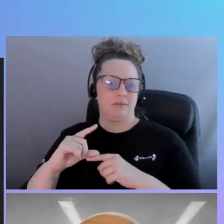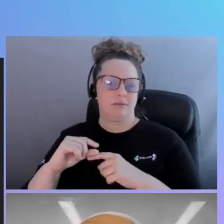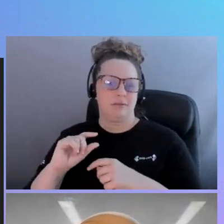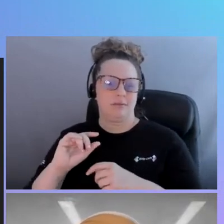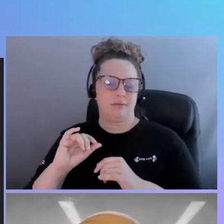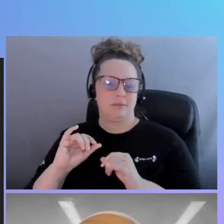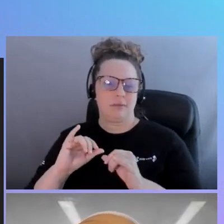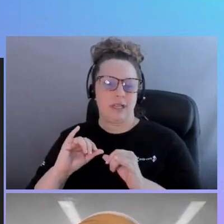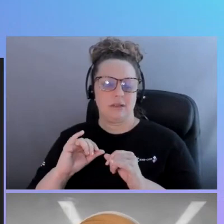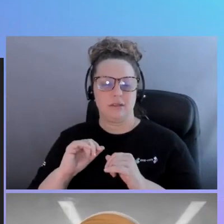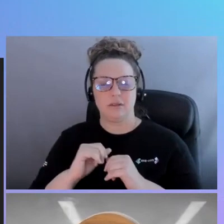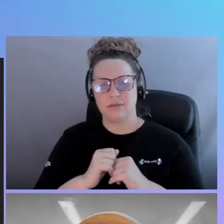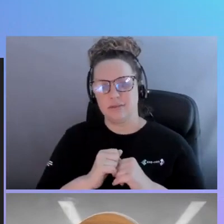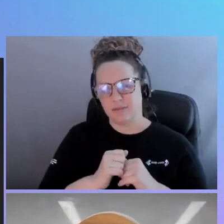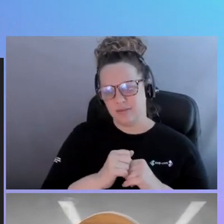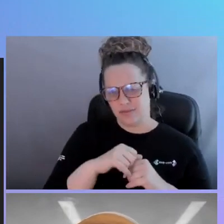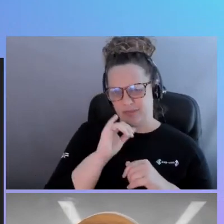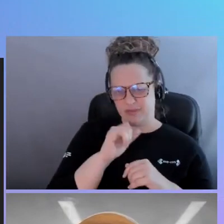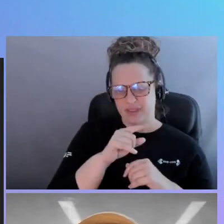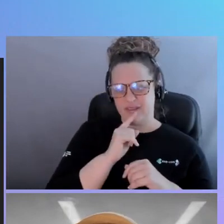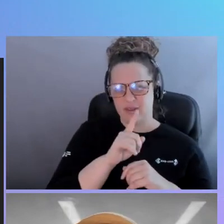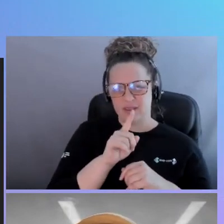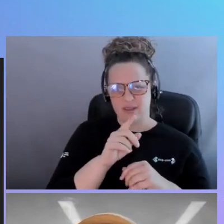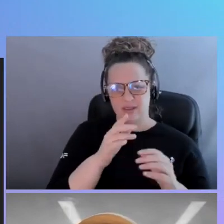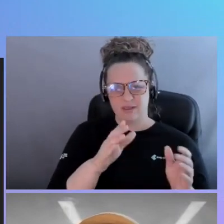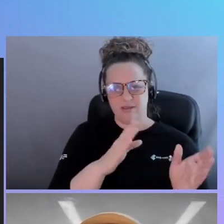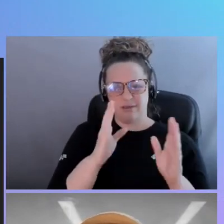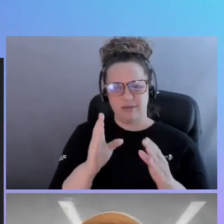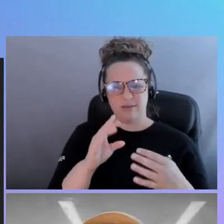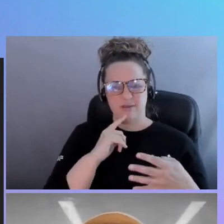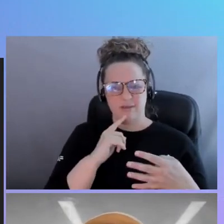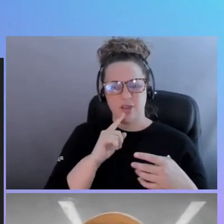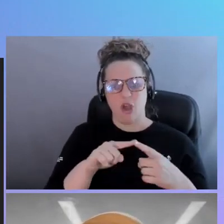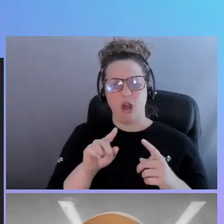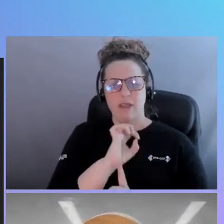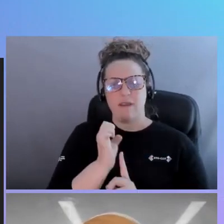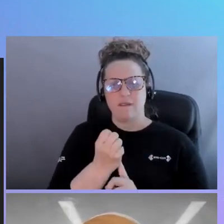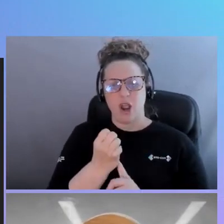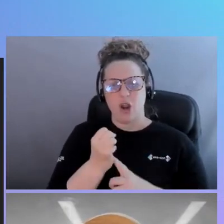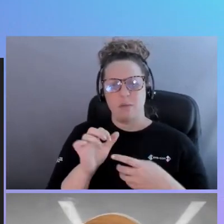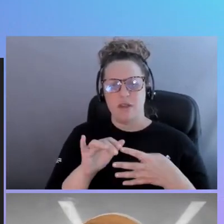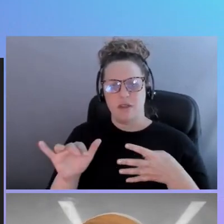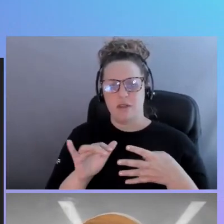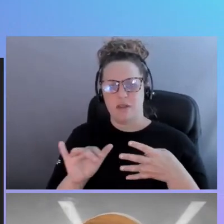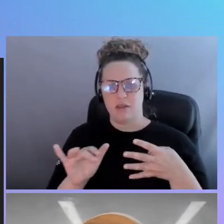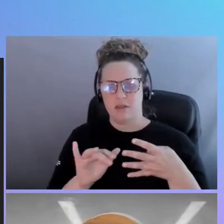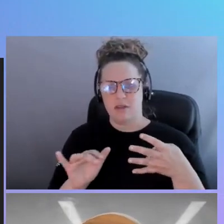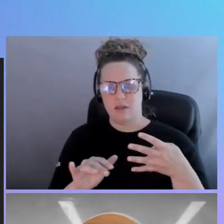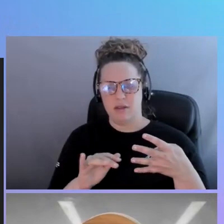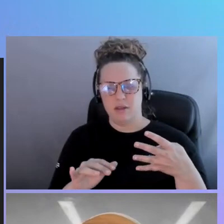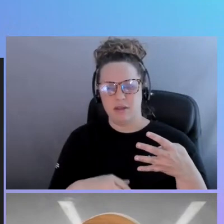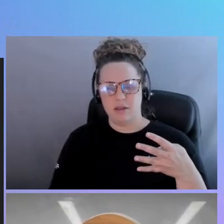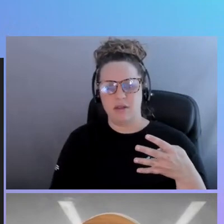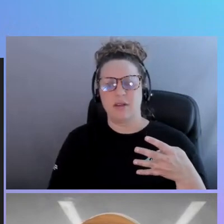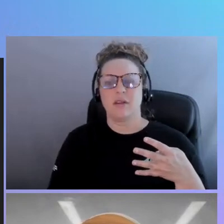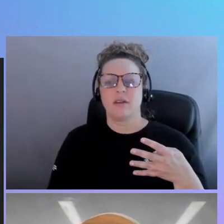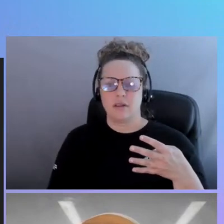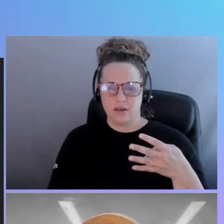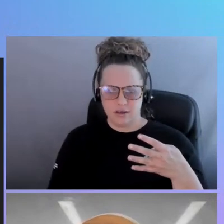And for lots of the other settings, similar thing, you have other environment variables for legibility weight, invert